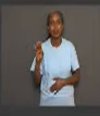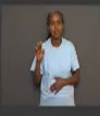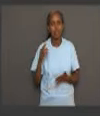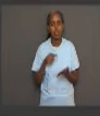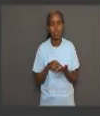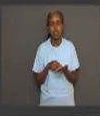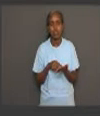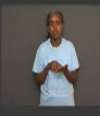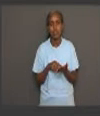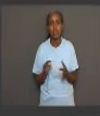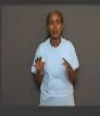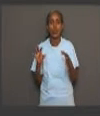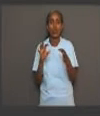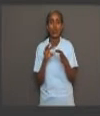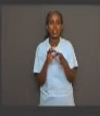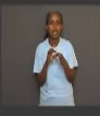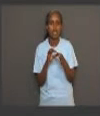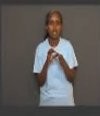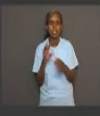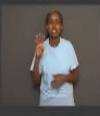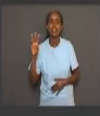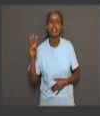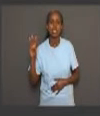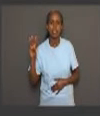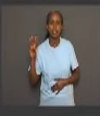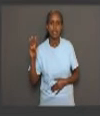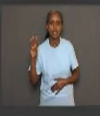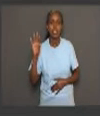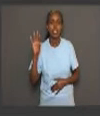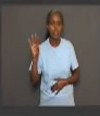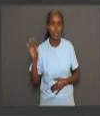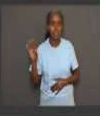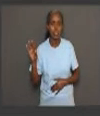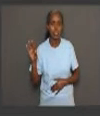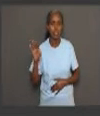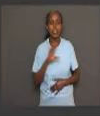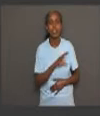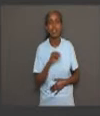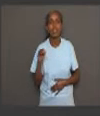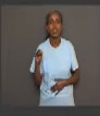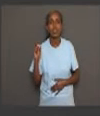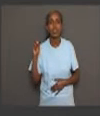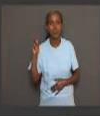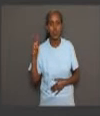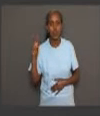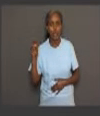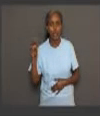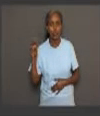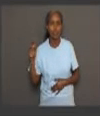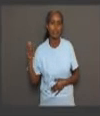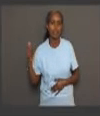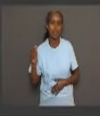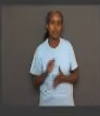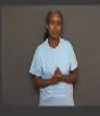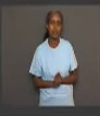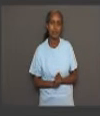are at coordinates 6 9, and 12,